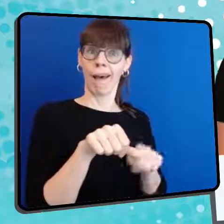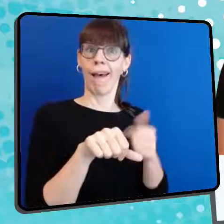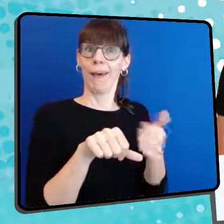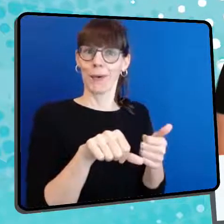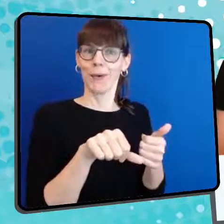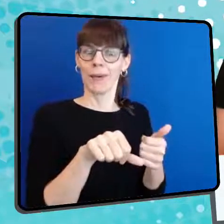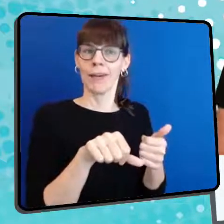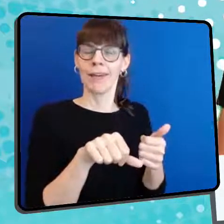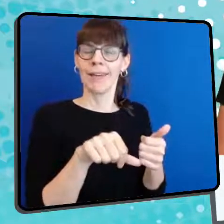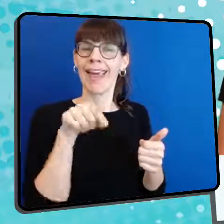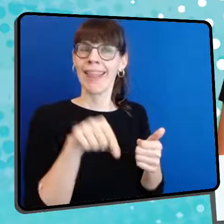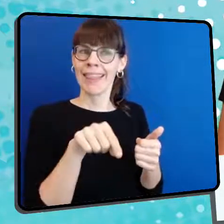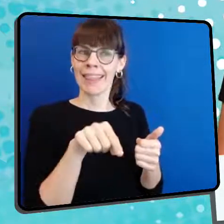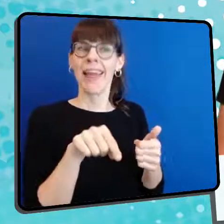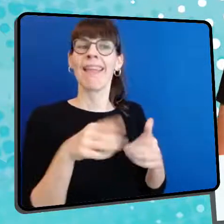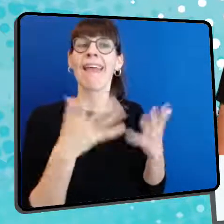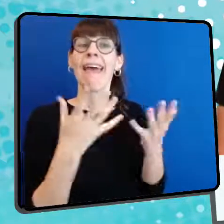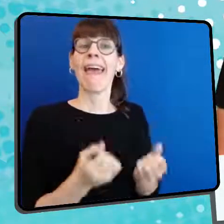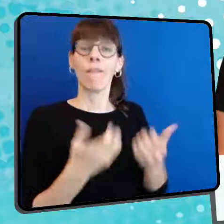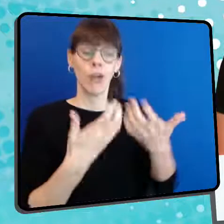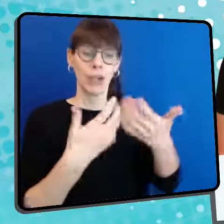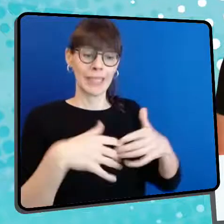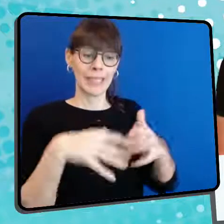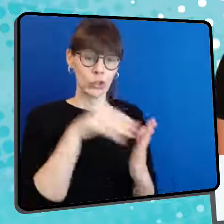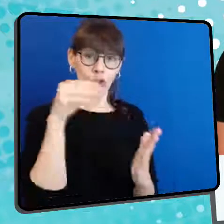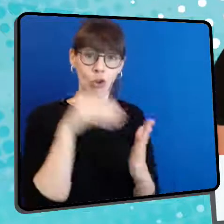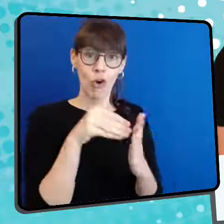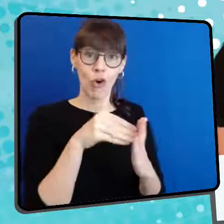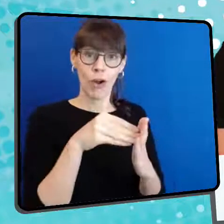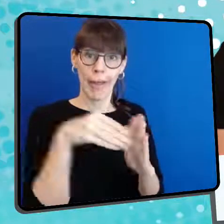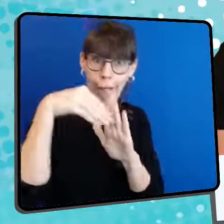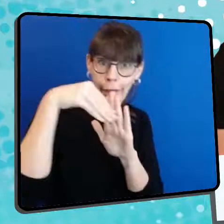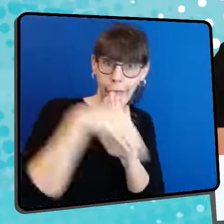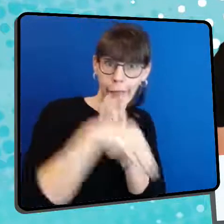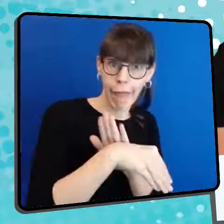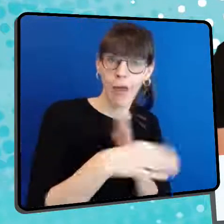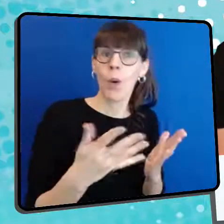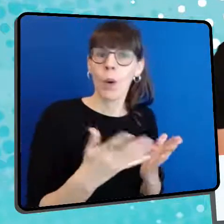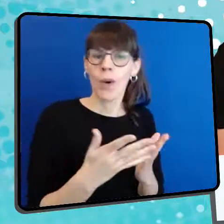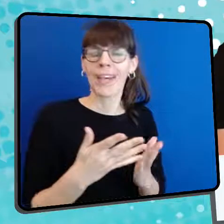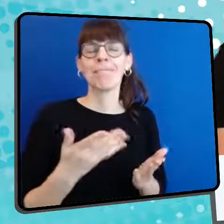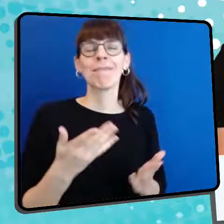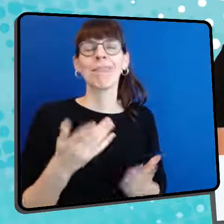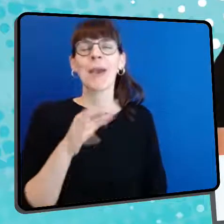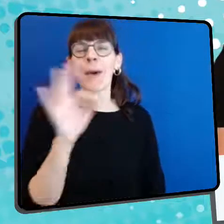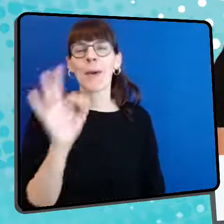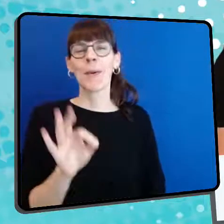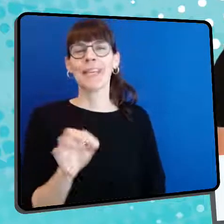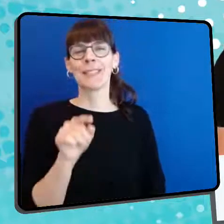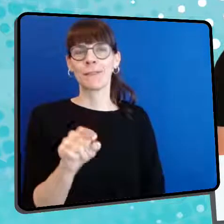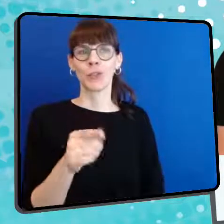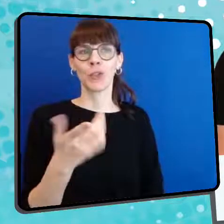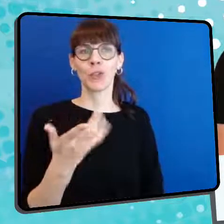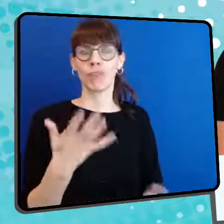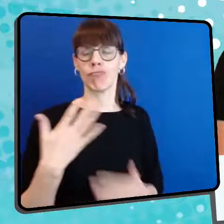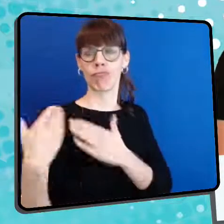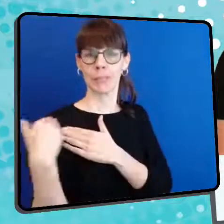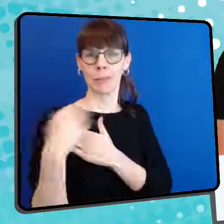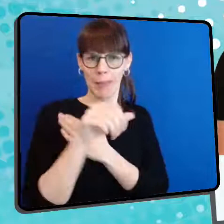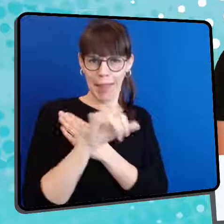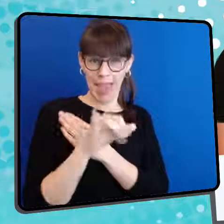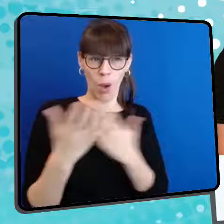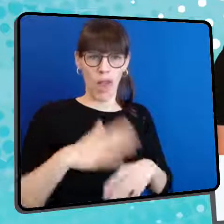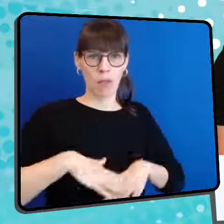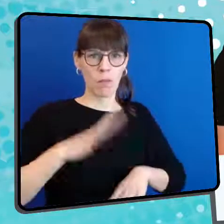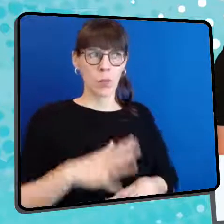the question is, what is the most annoying thing about your role in AI? Oh man,